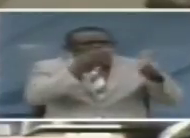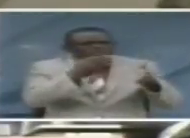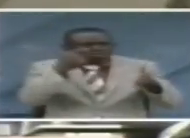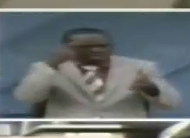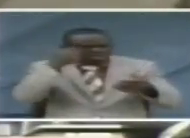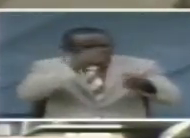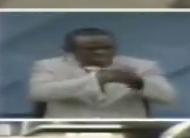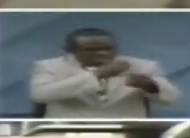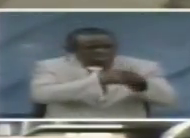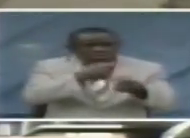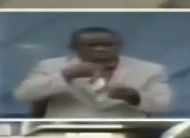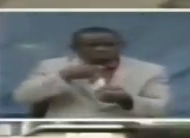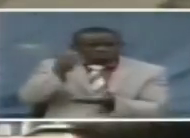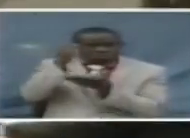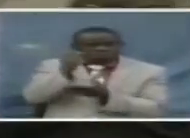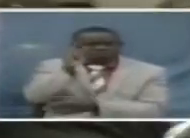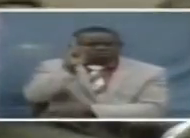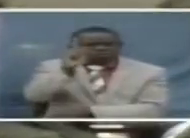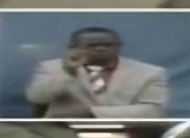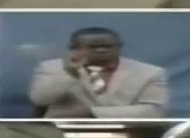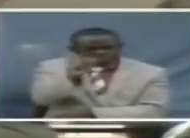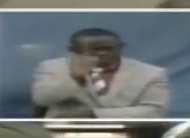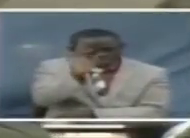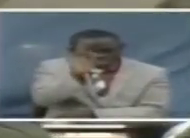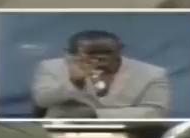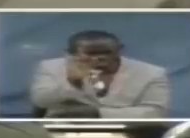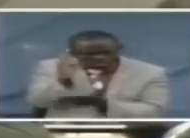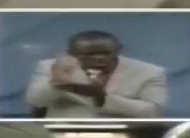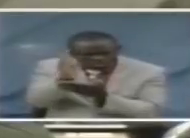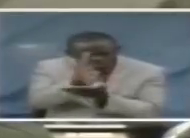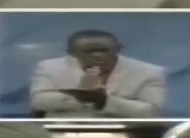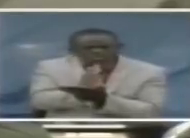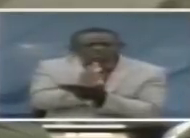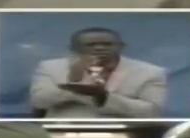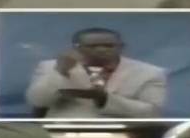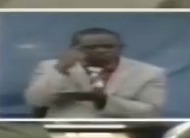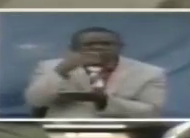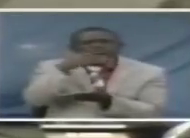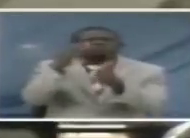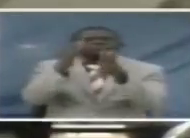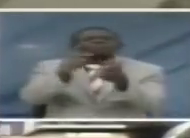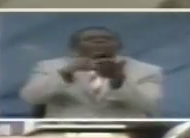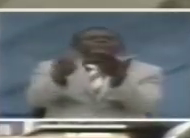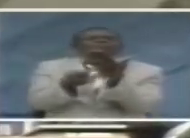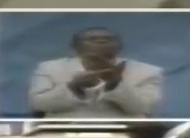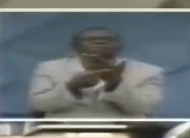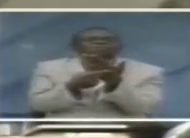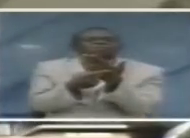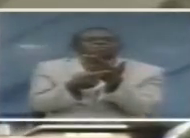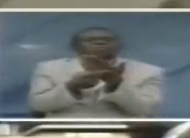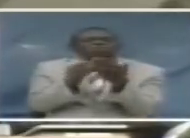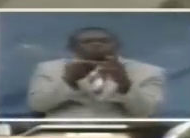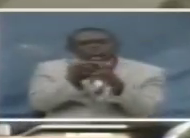beneficiaries, I have allocated 1.8 billion to the Farmer Input Support